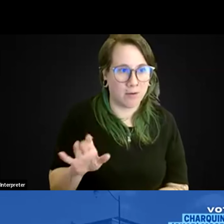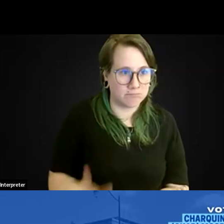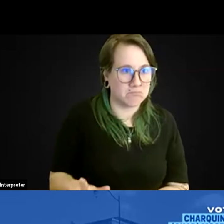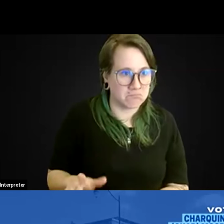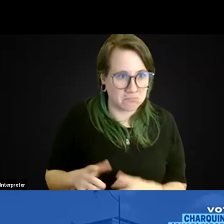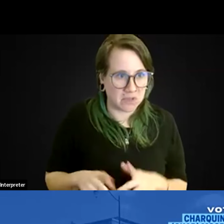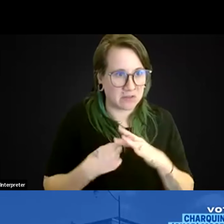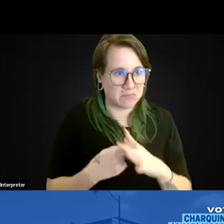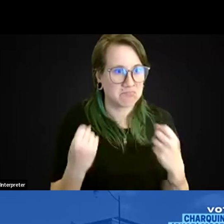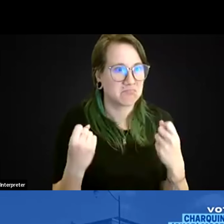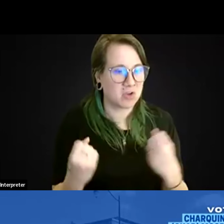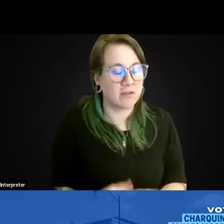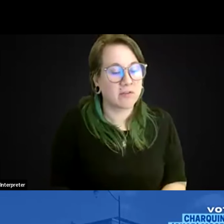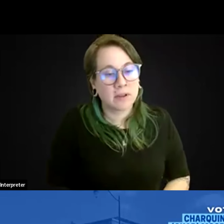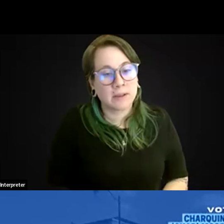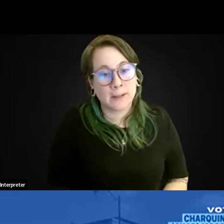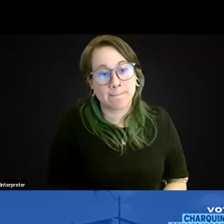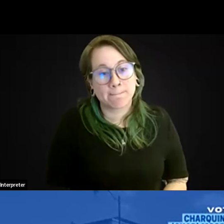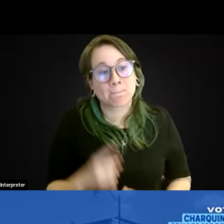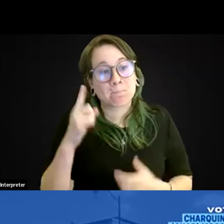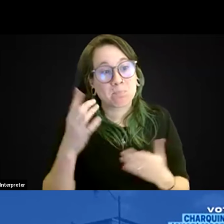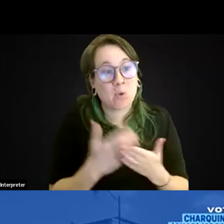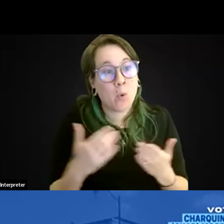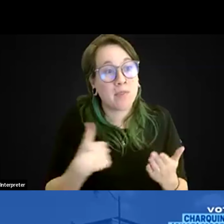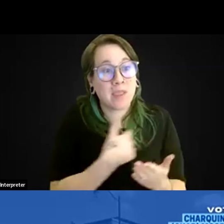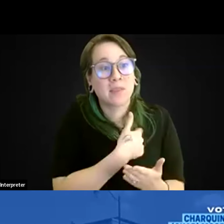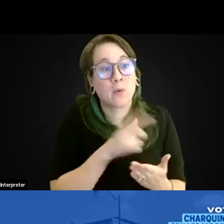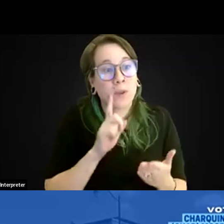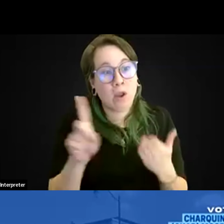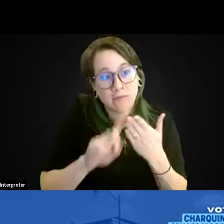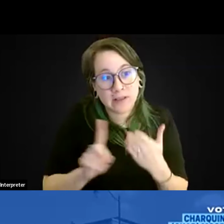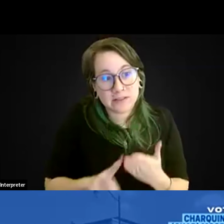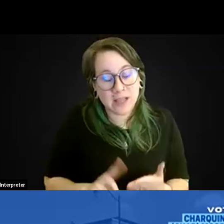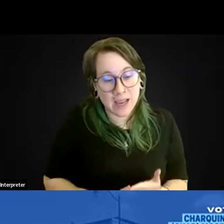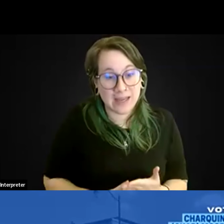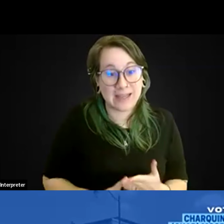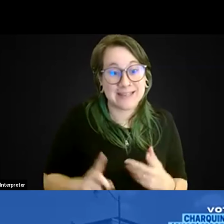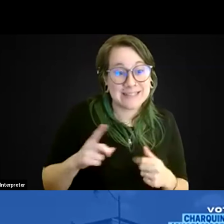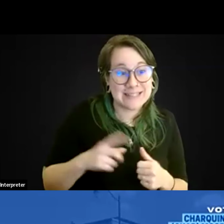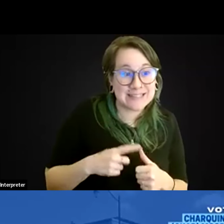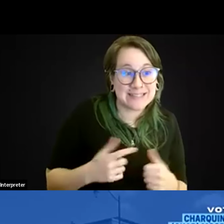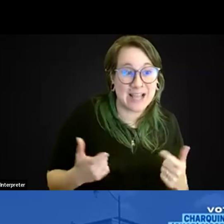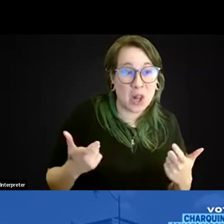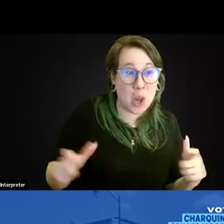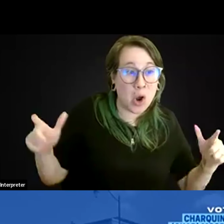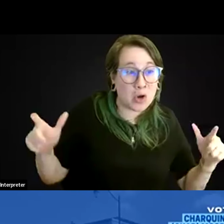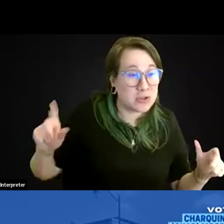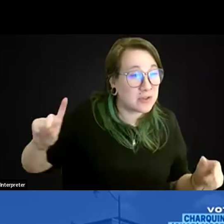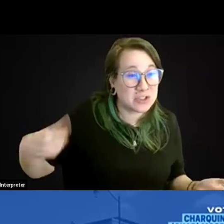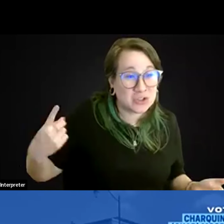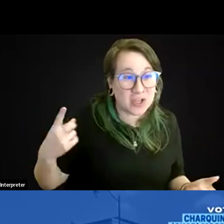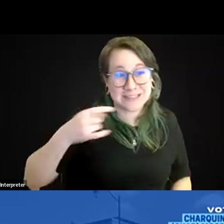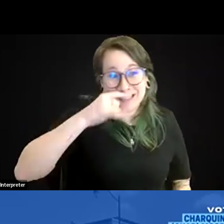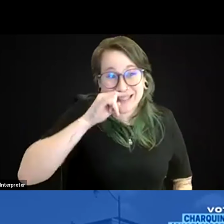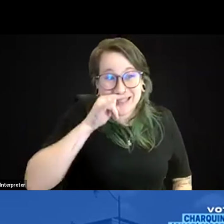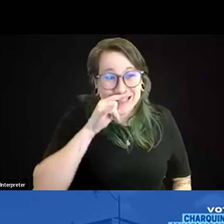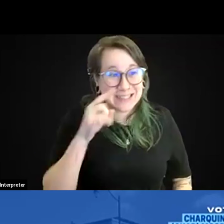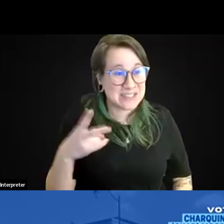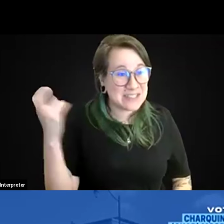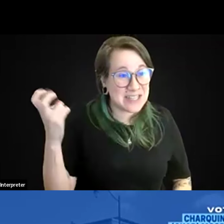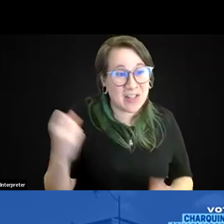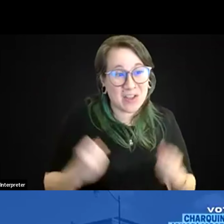thing that one of the things that we are looking into is whether or not this is larger than just kids stealing